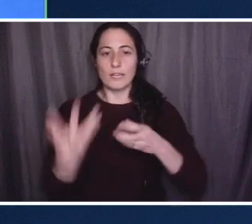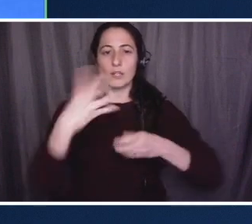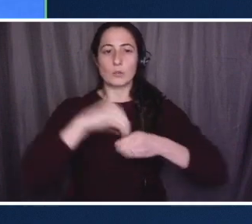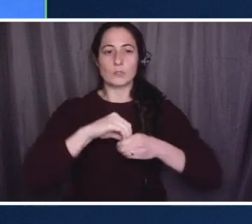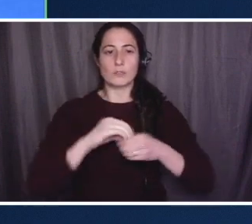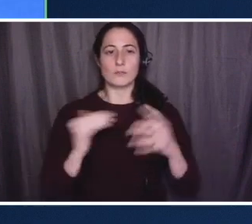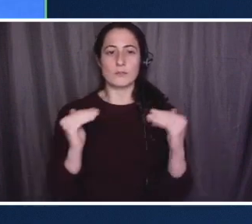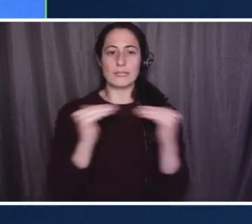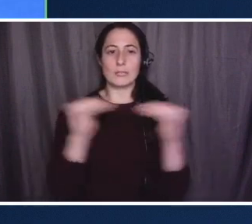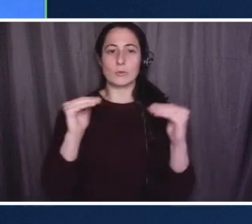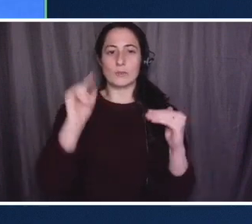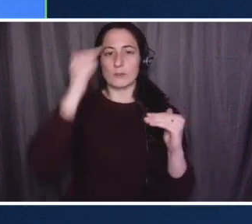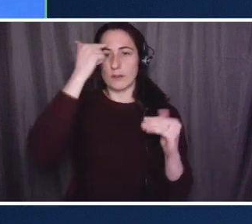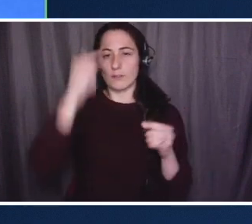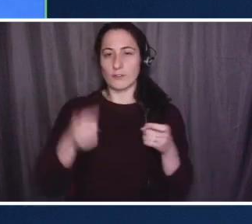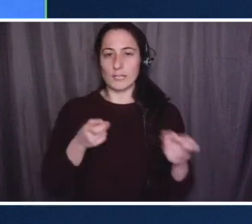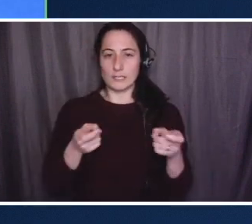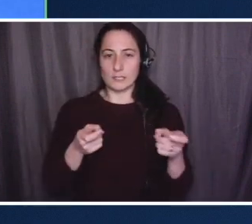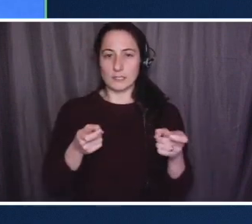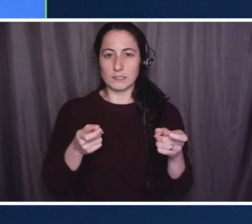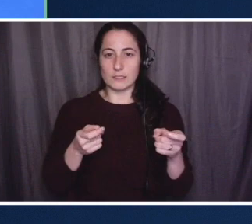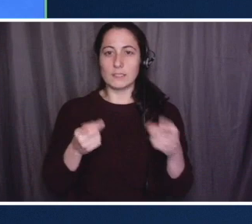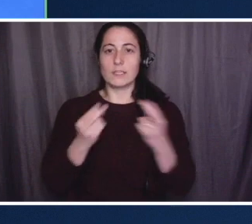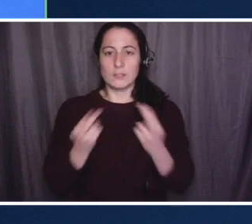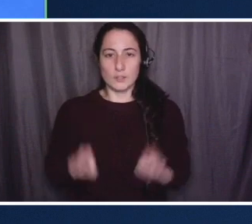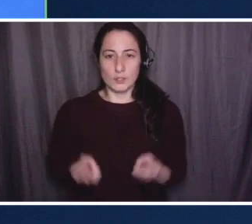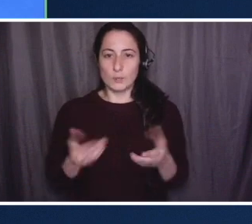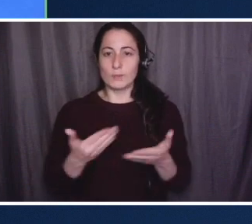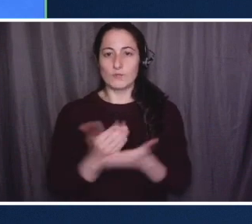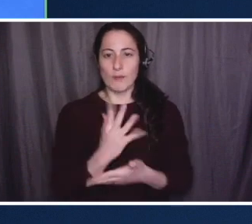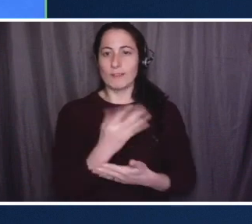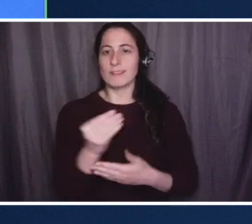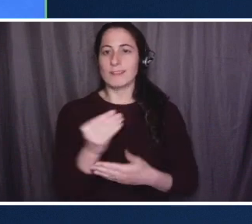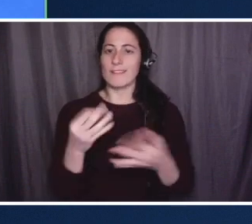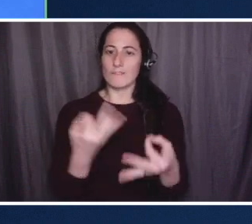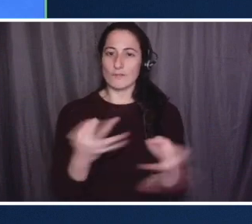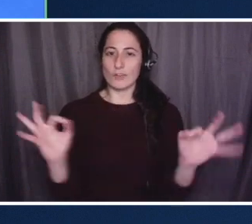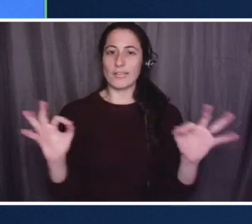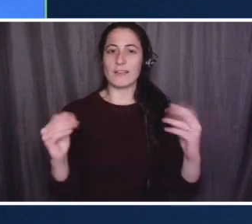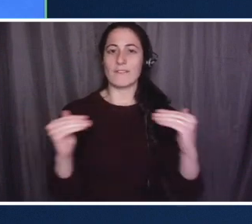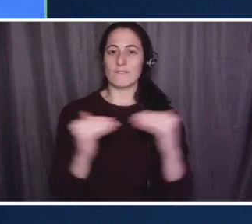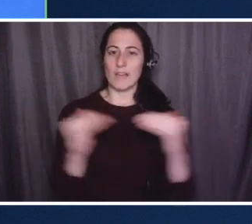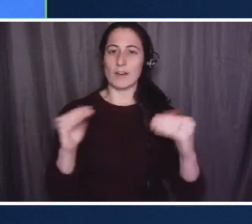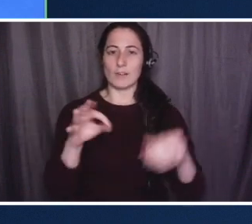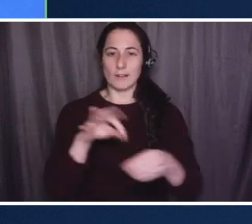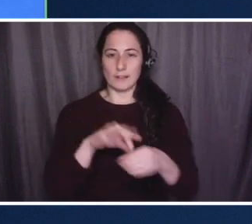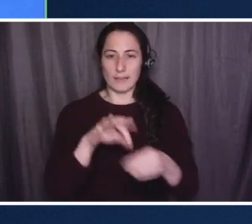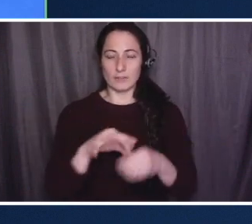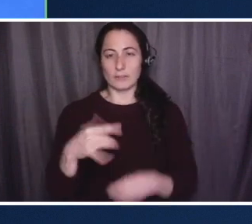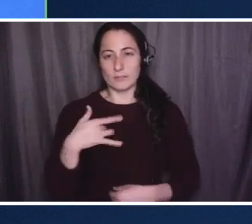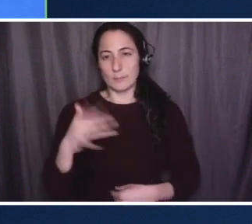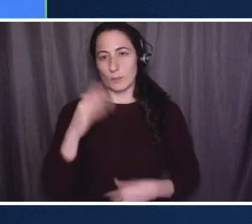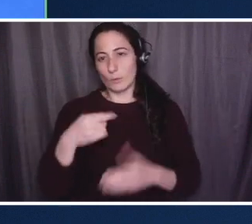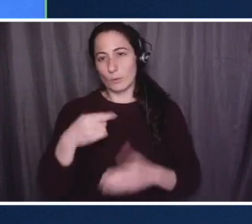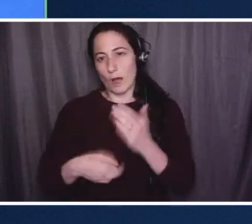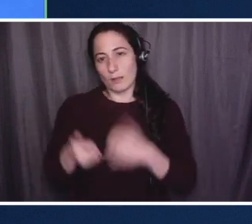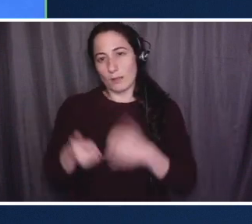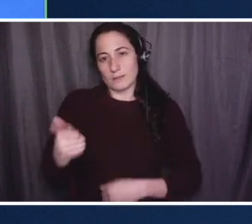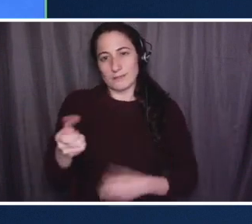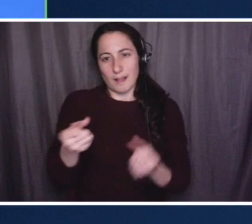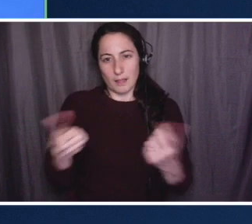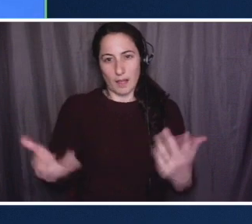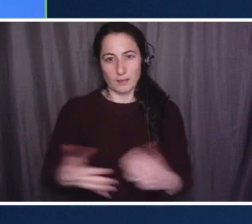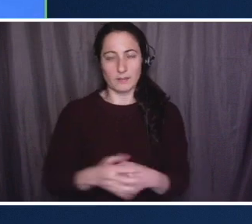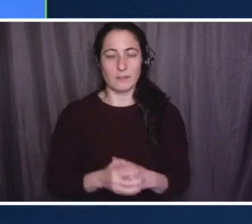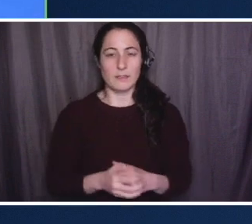rights, and yes, for free and fair elections, often at great personal cost. And I think that is really the meaning of